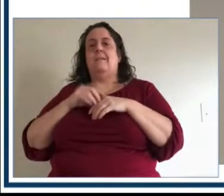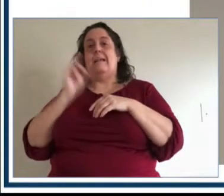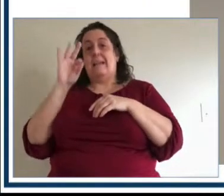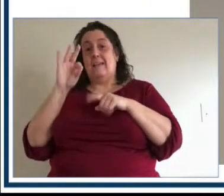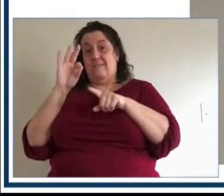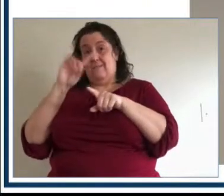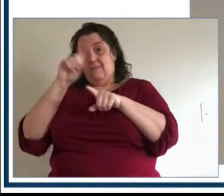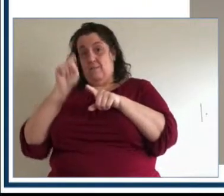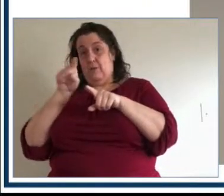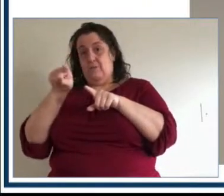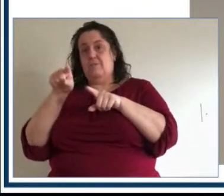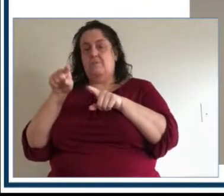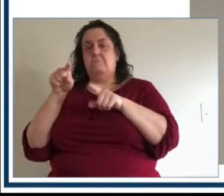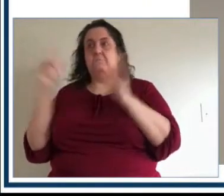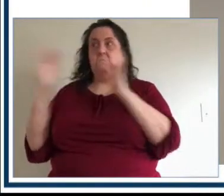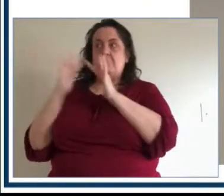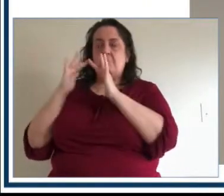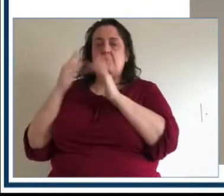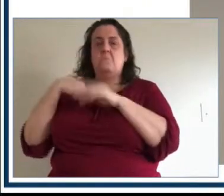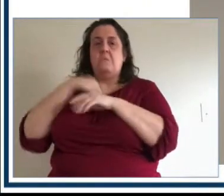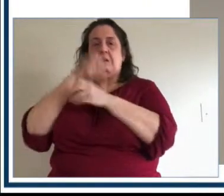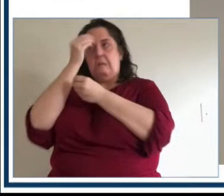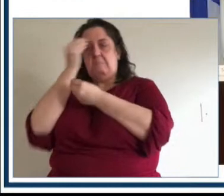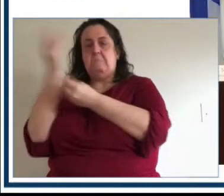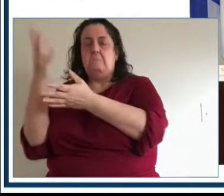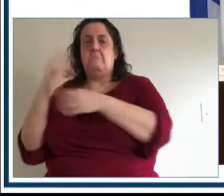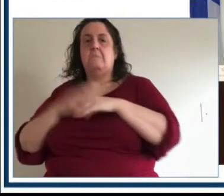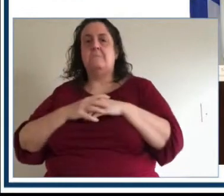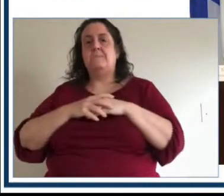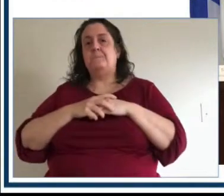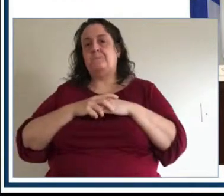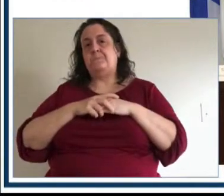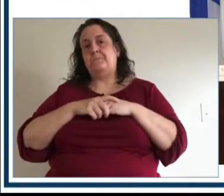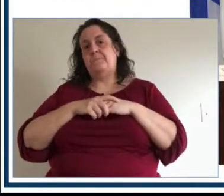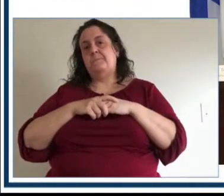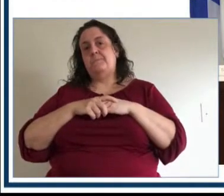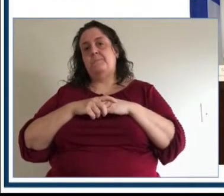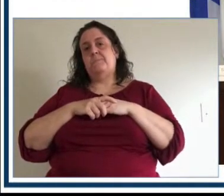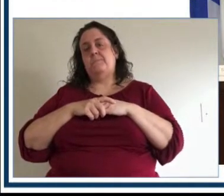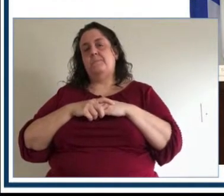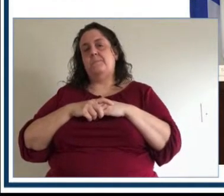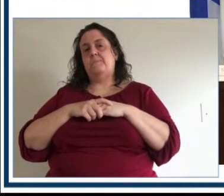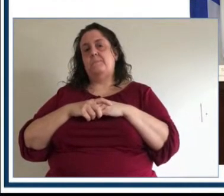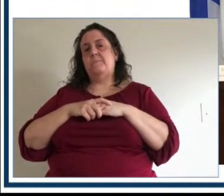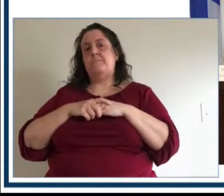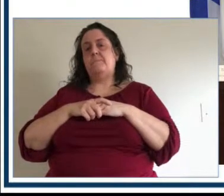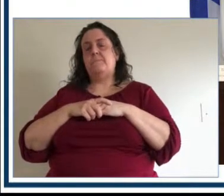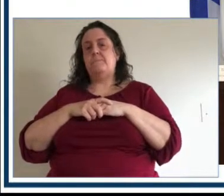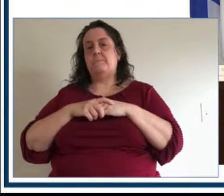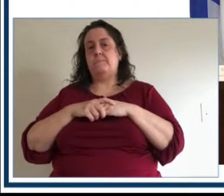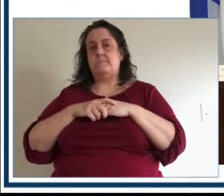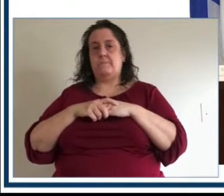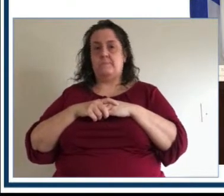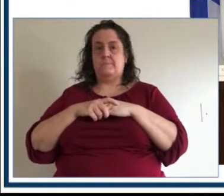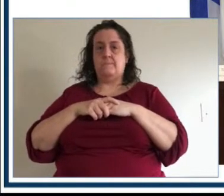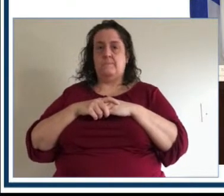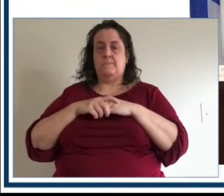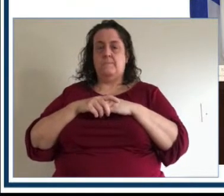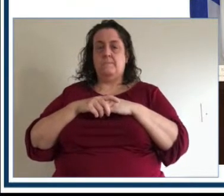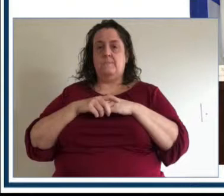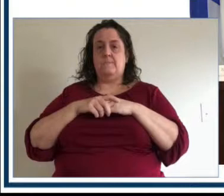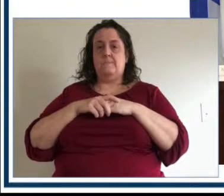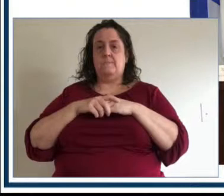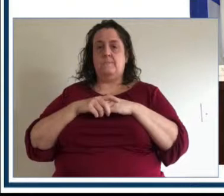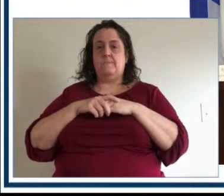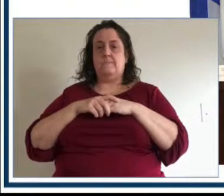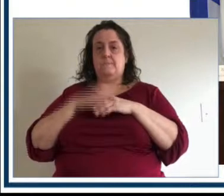comms, that we could get you that. Dr. Strang, you said these high case numbers have exceeded public health capacity with regards to panorama and